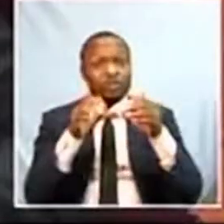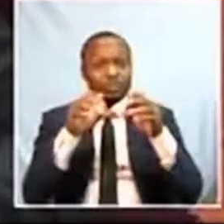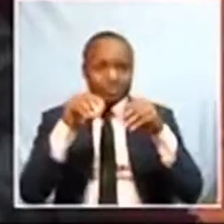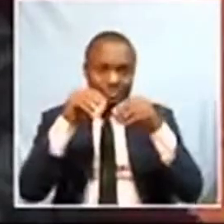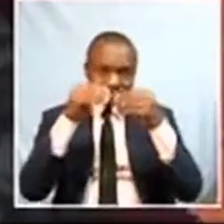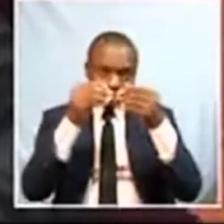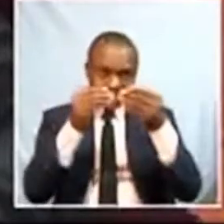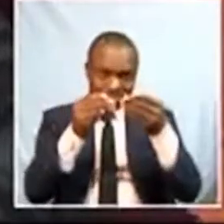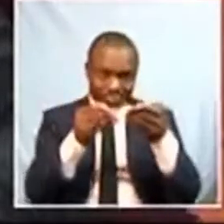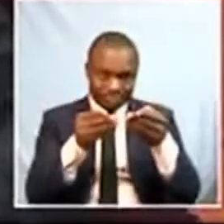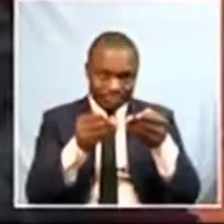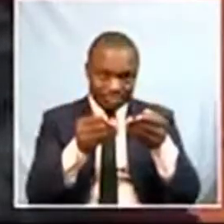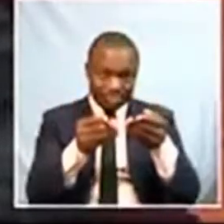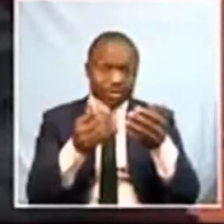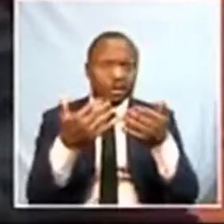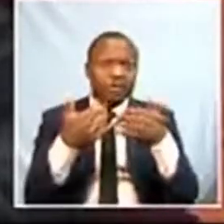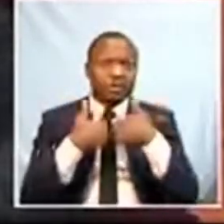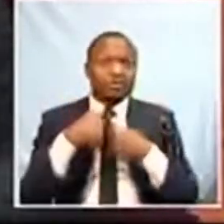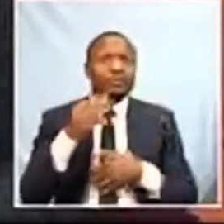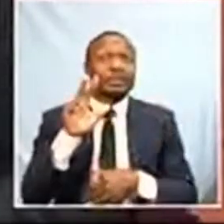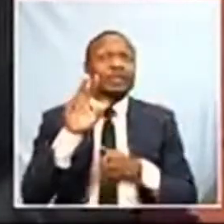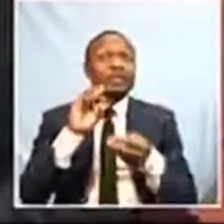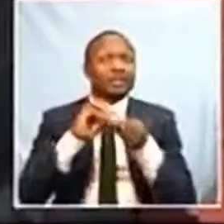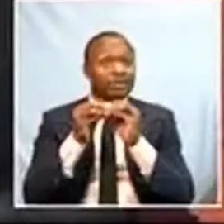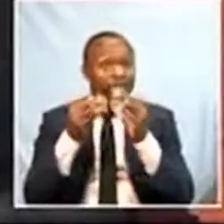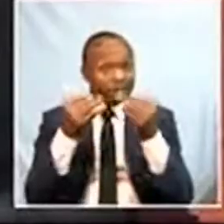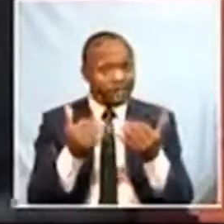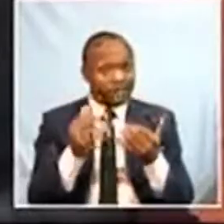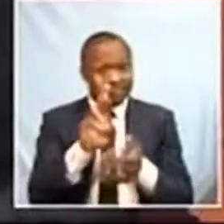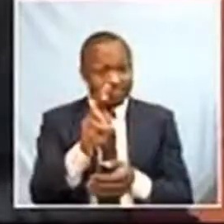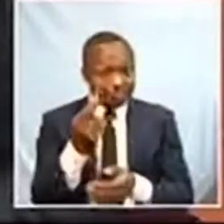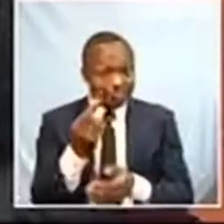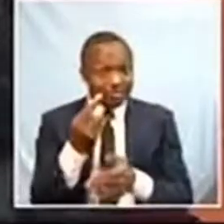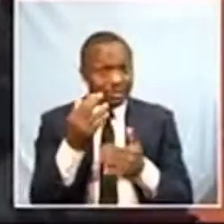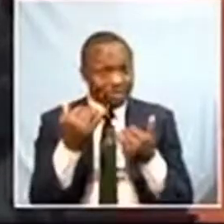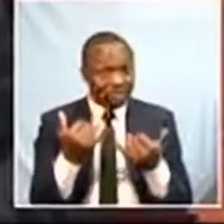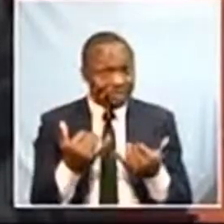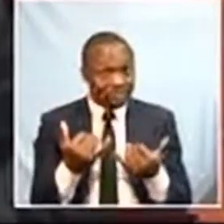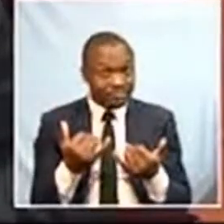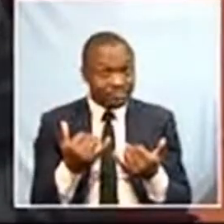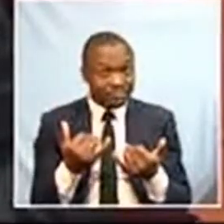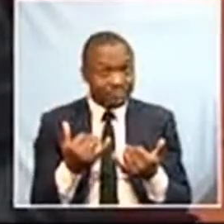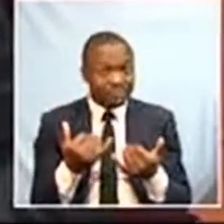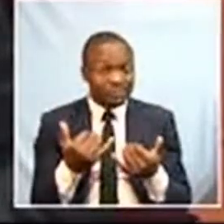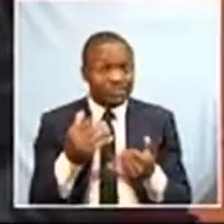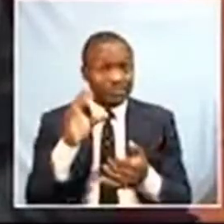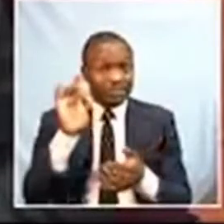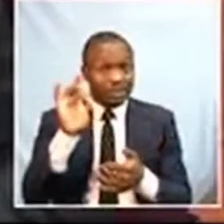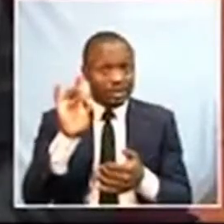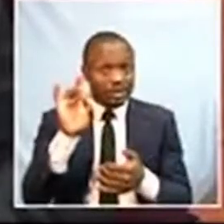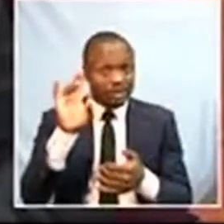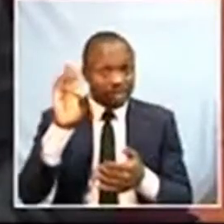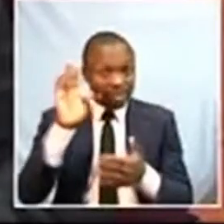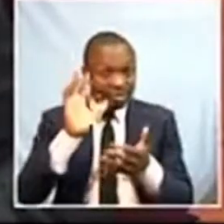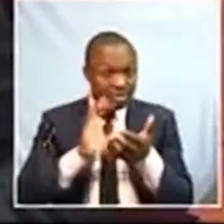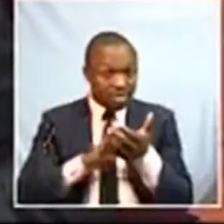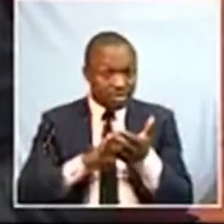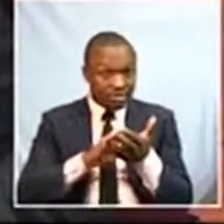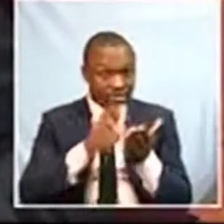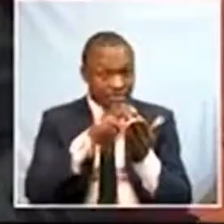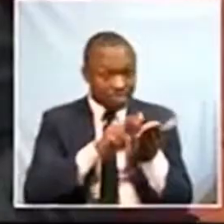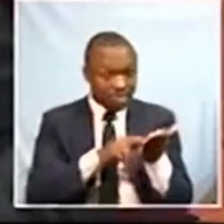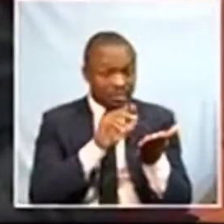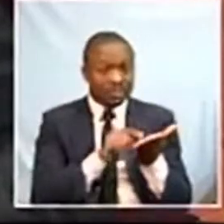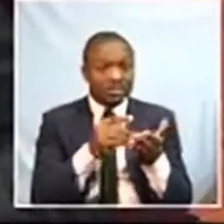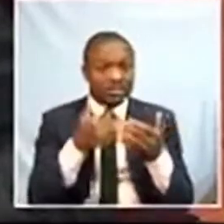appreciate. So now we have three figures in terms of recovery, isn't it? We have 87,000 in the main report, and